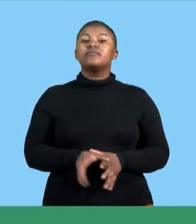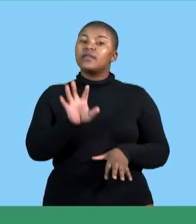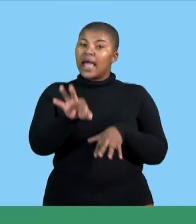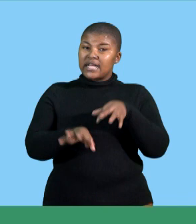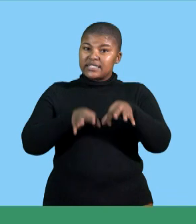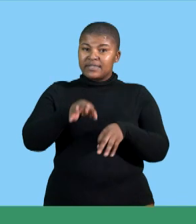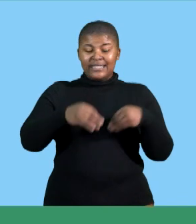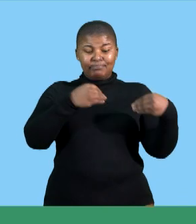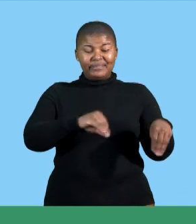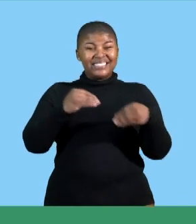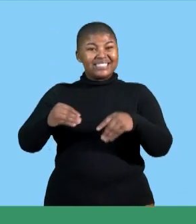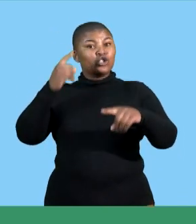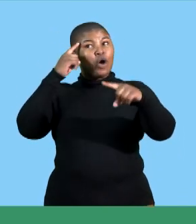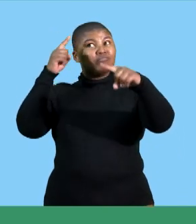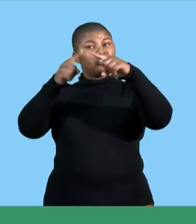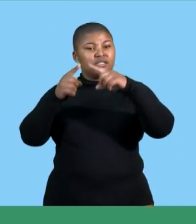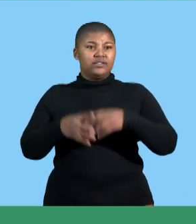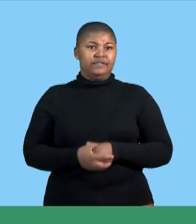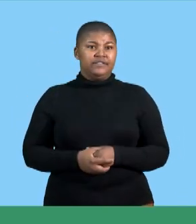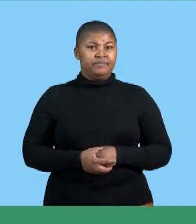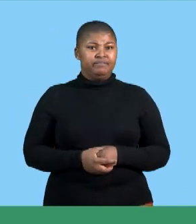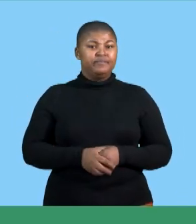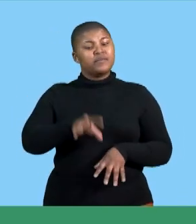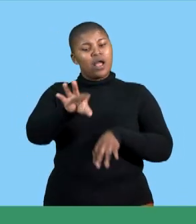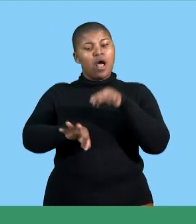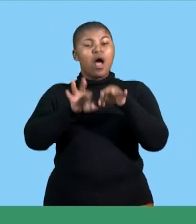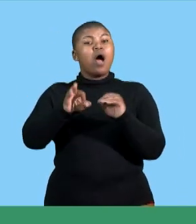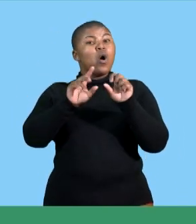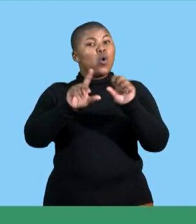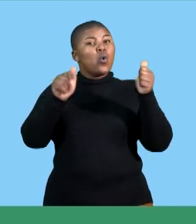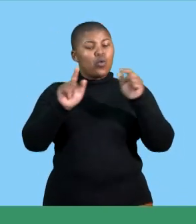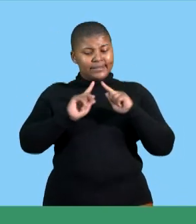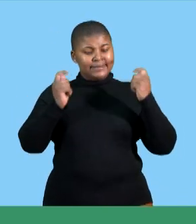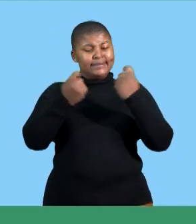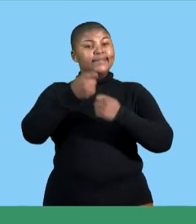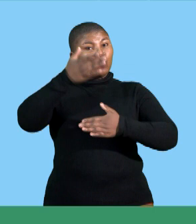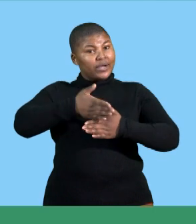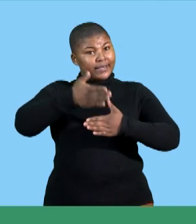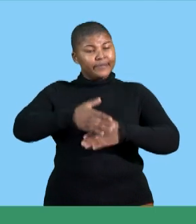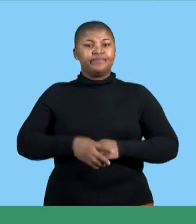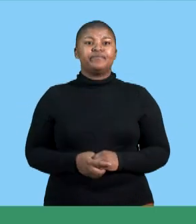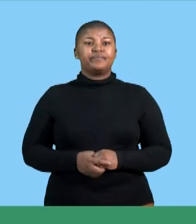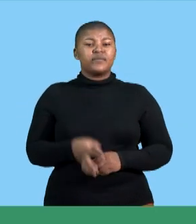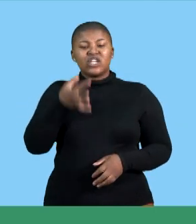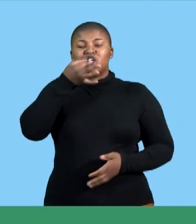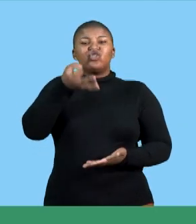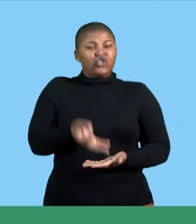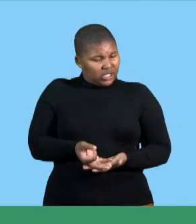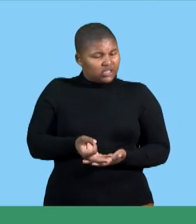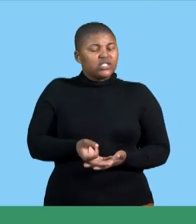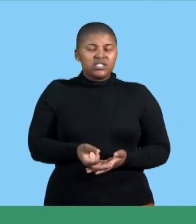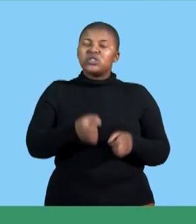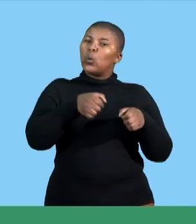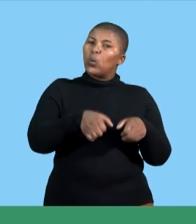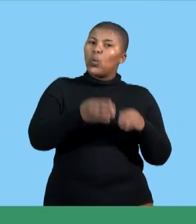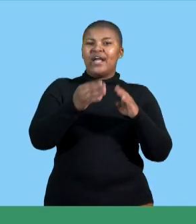define the meaning of business objectives, discuss the benefits of good teamwork, suggest ways in which